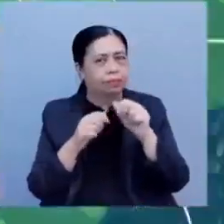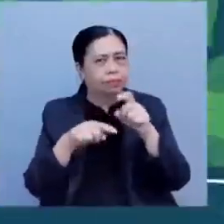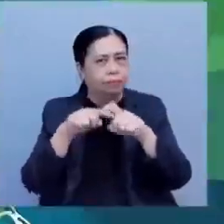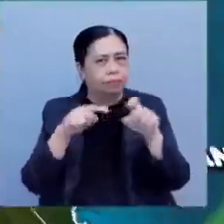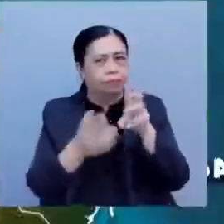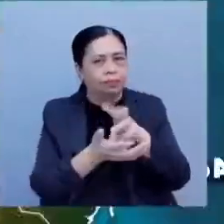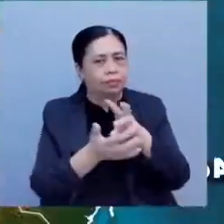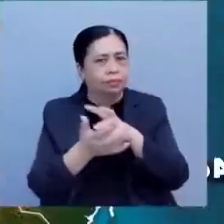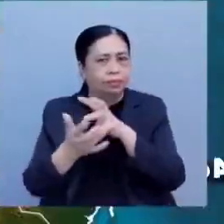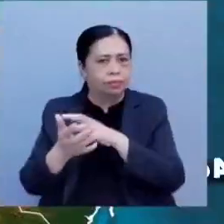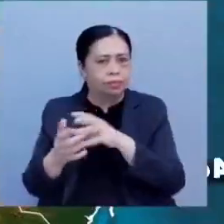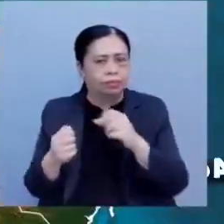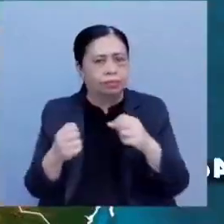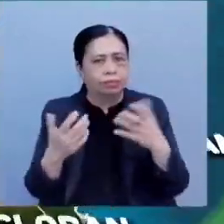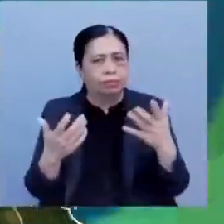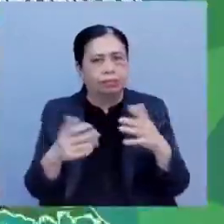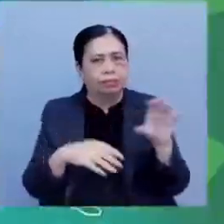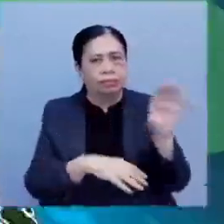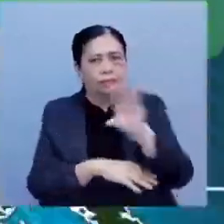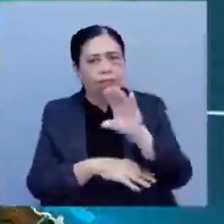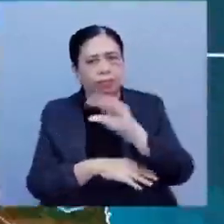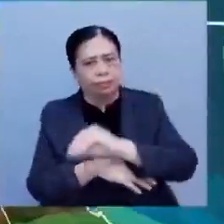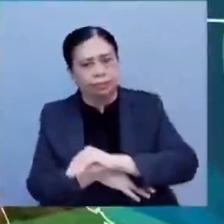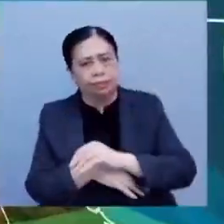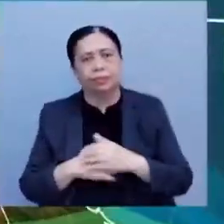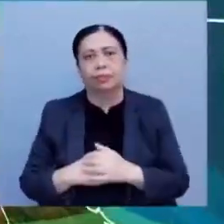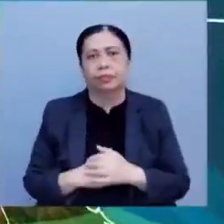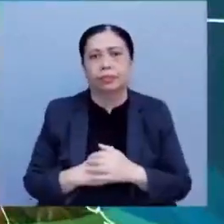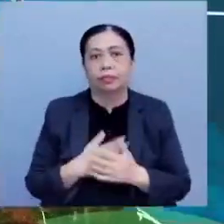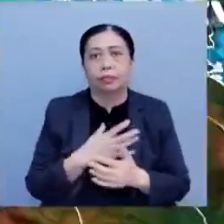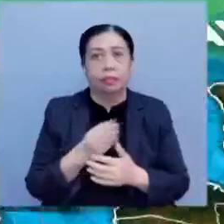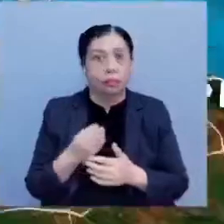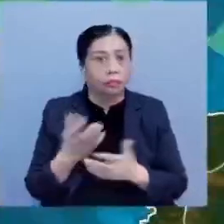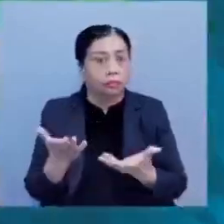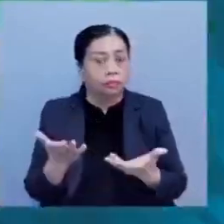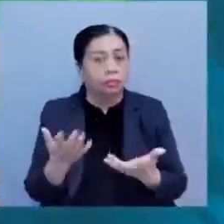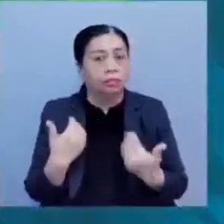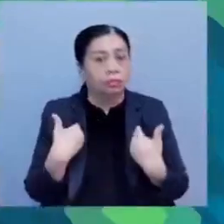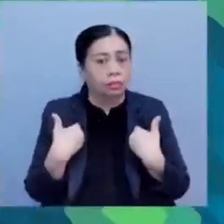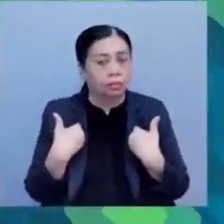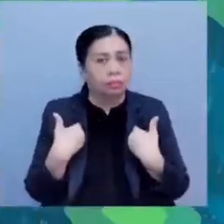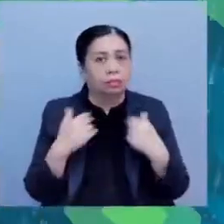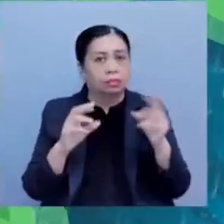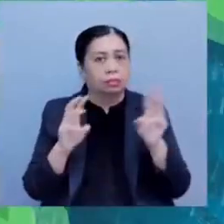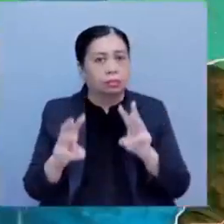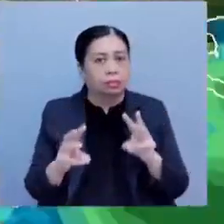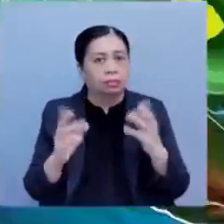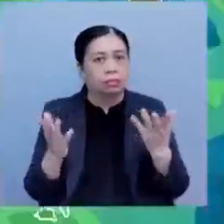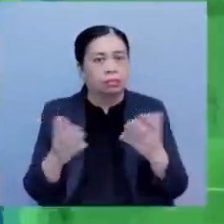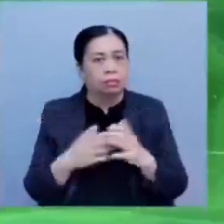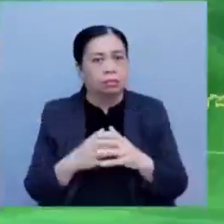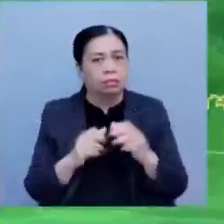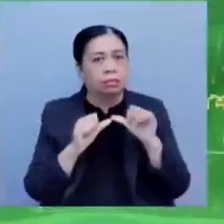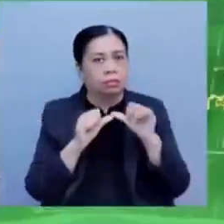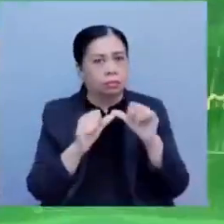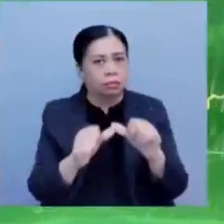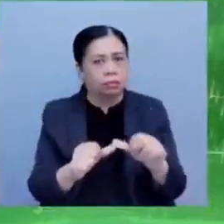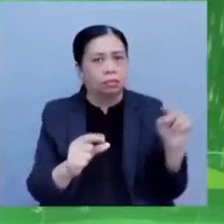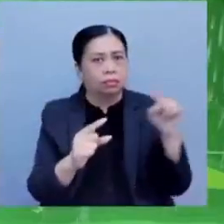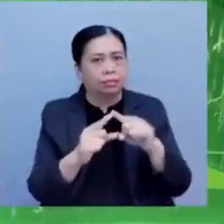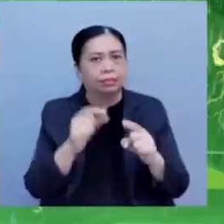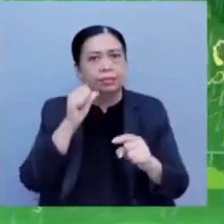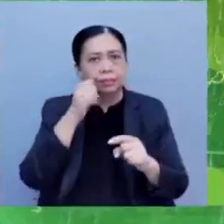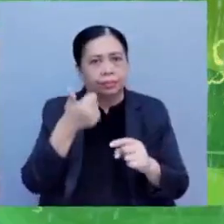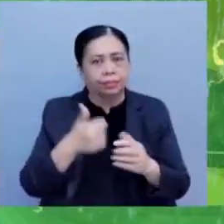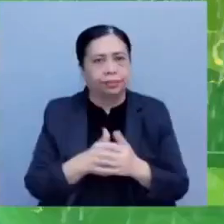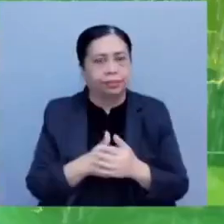showers or thunderstorms in the afternoon or evening. And this scenario, weather scenario, is likely to persist until tomorrow. And then